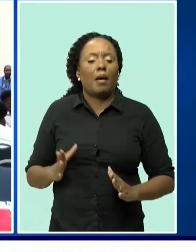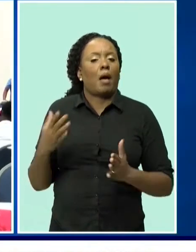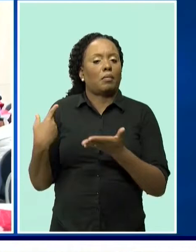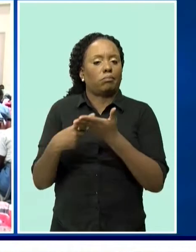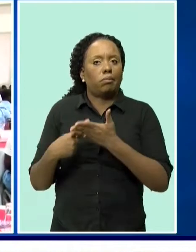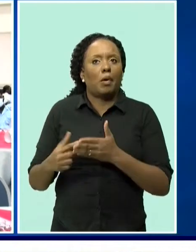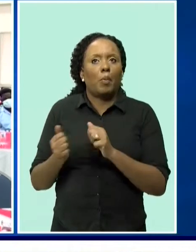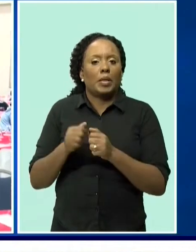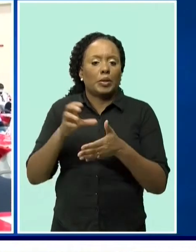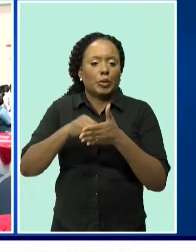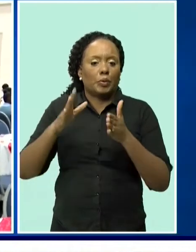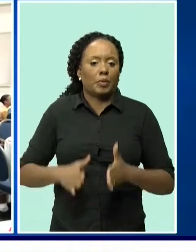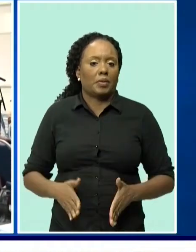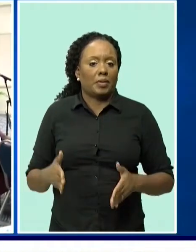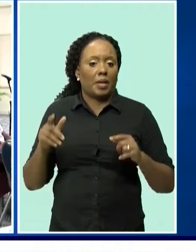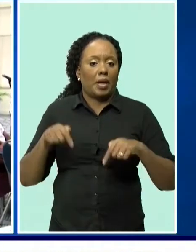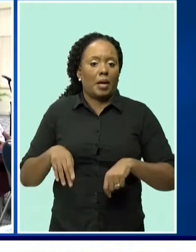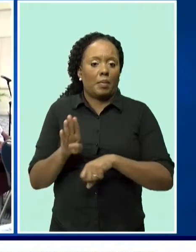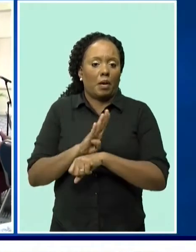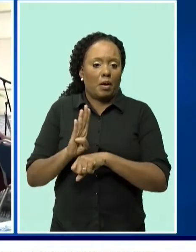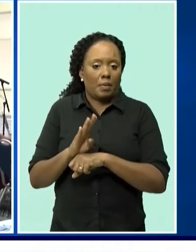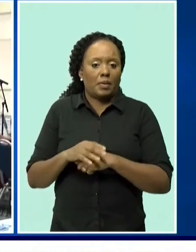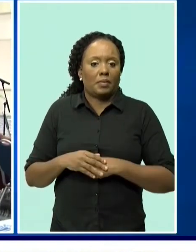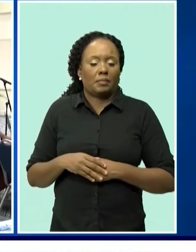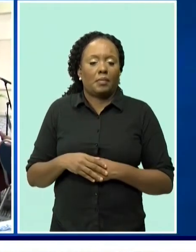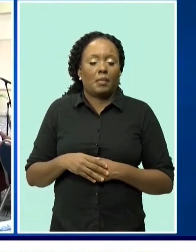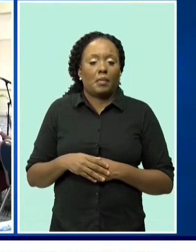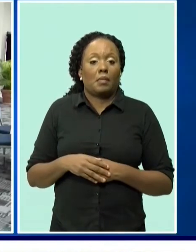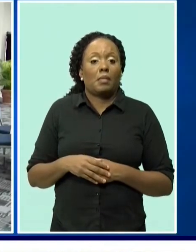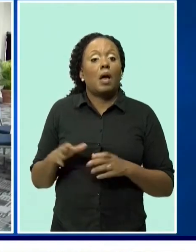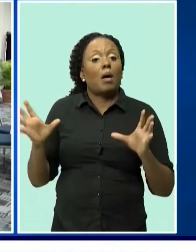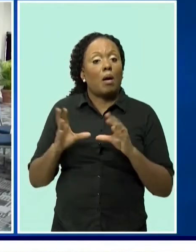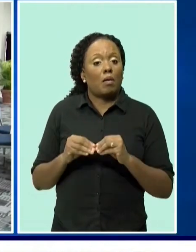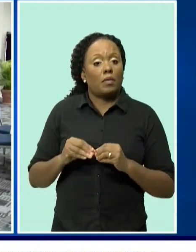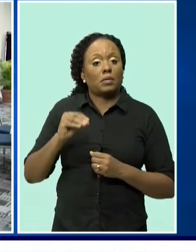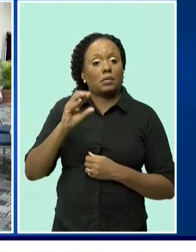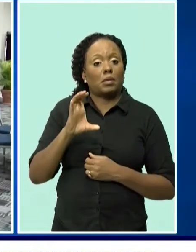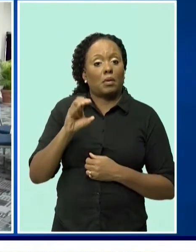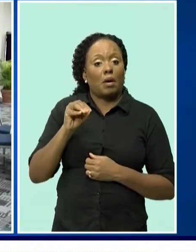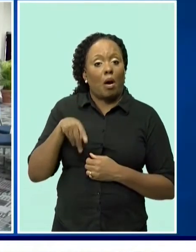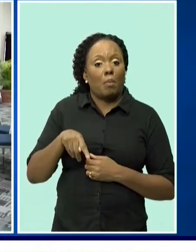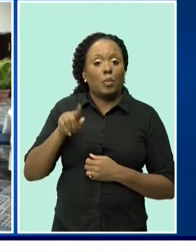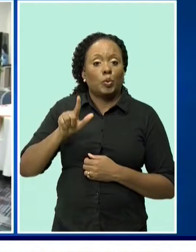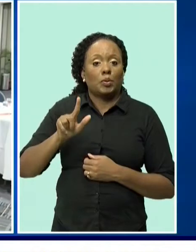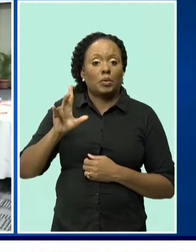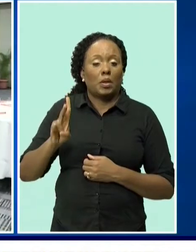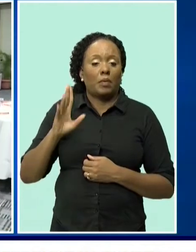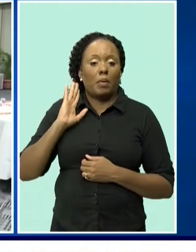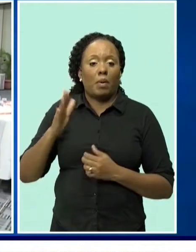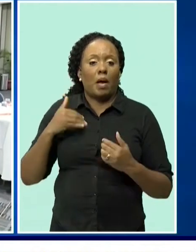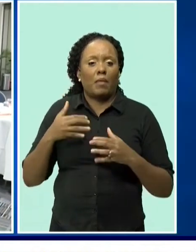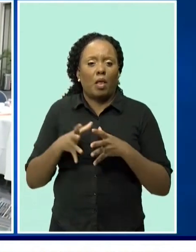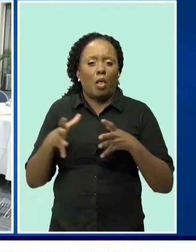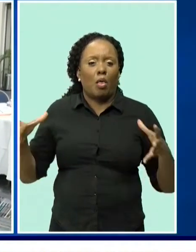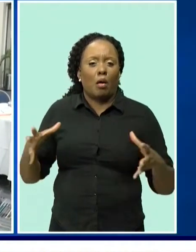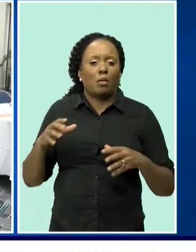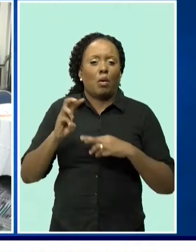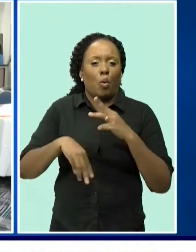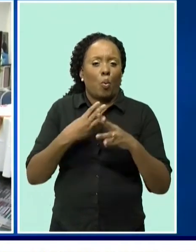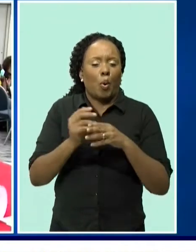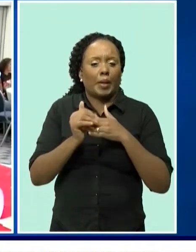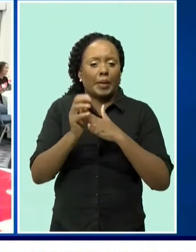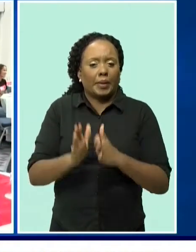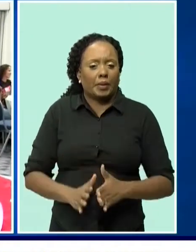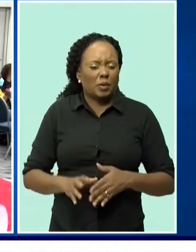Barbados. The conference, COP27, will bring together more than 200 world leaders to discuss climate change and its impact. Ms.